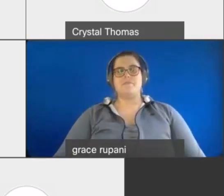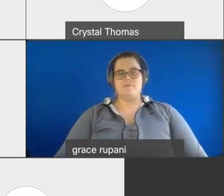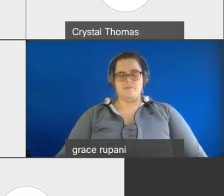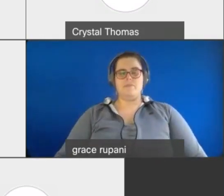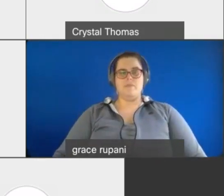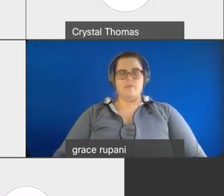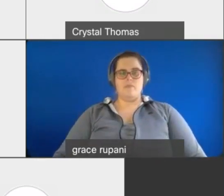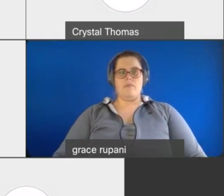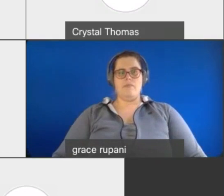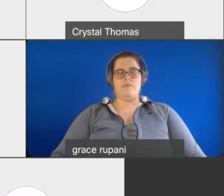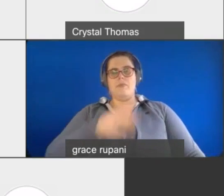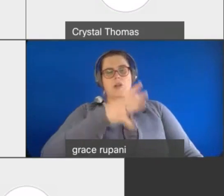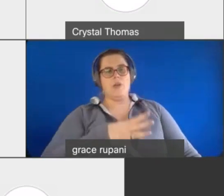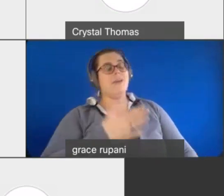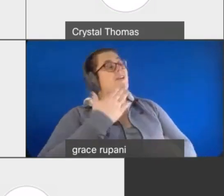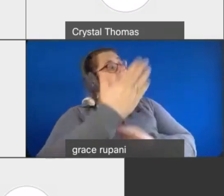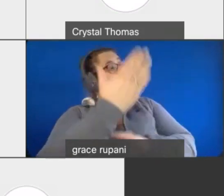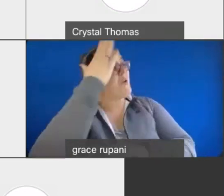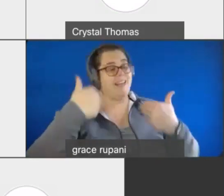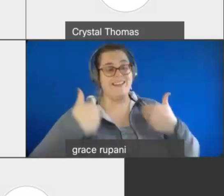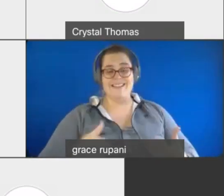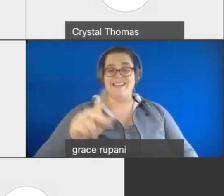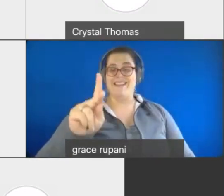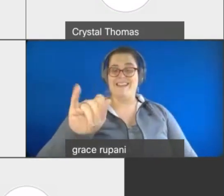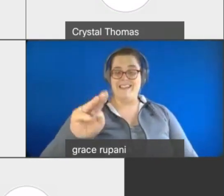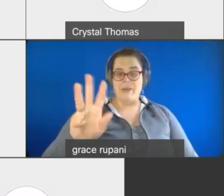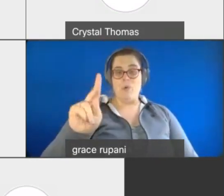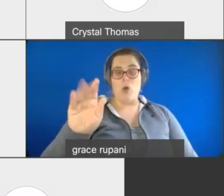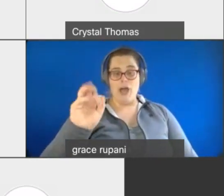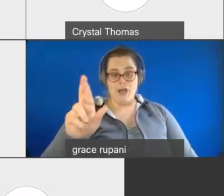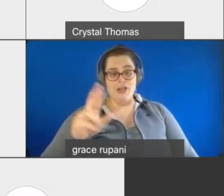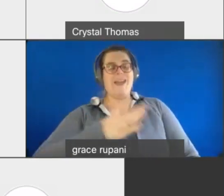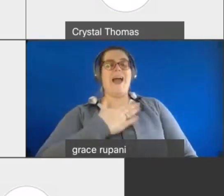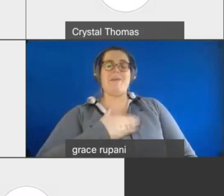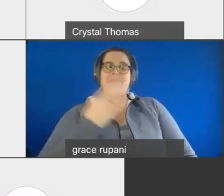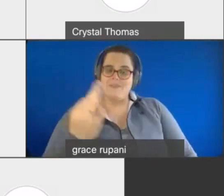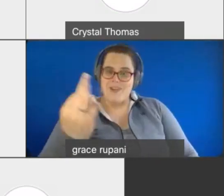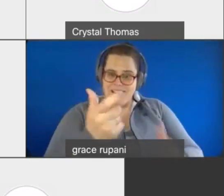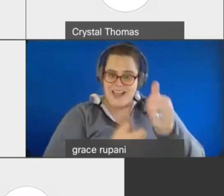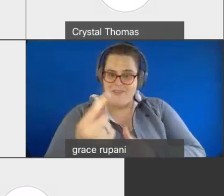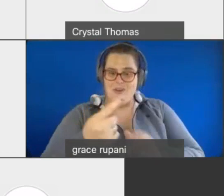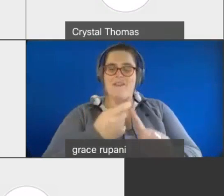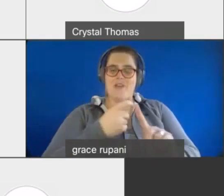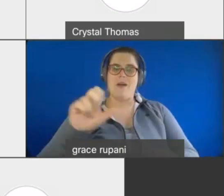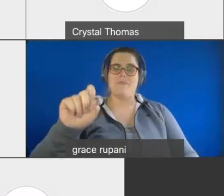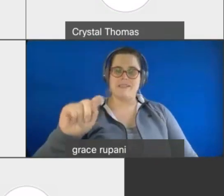Good morning. This is Kim Walker from St. John's Community Services. Happy Friday to everybody. I'm so excited